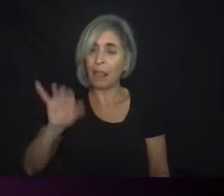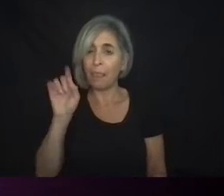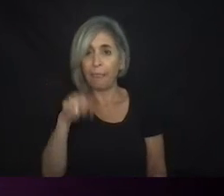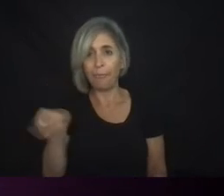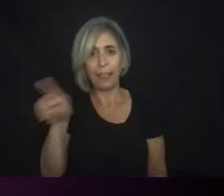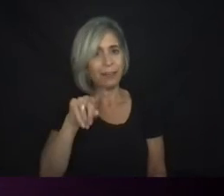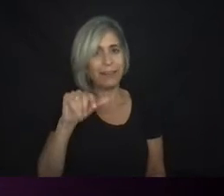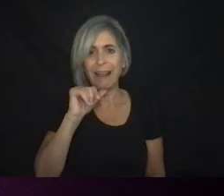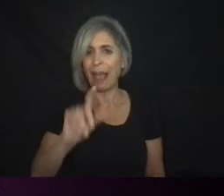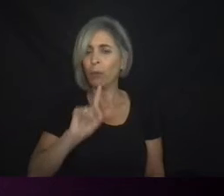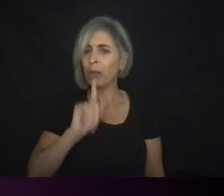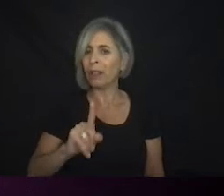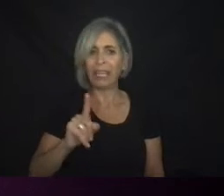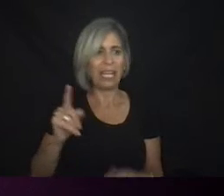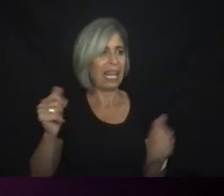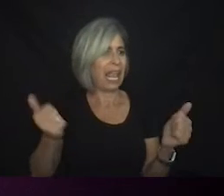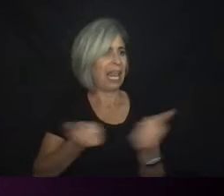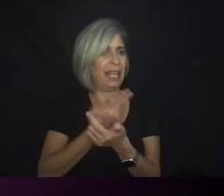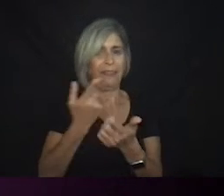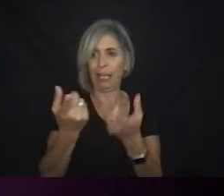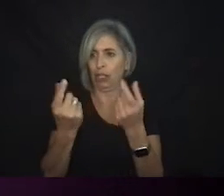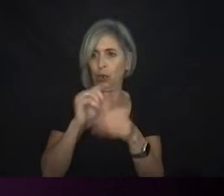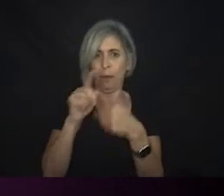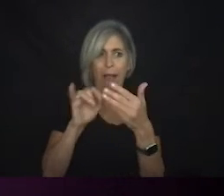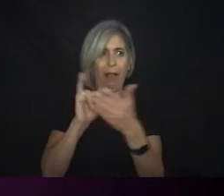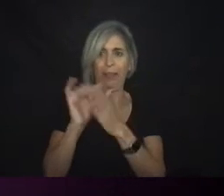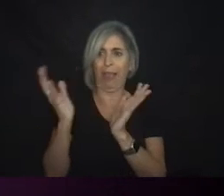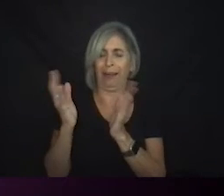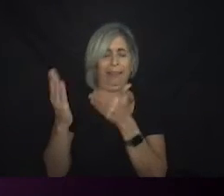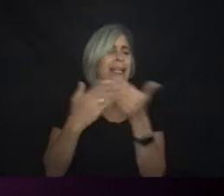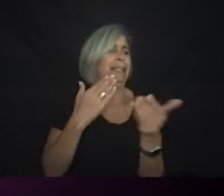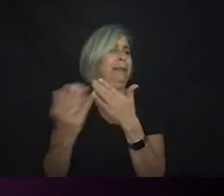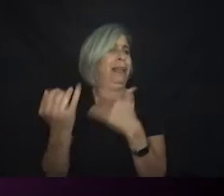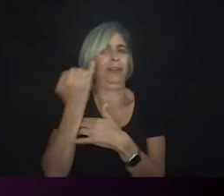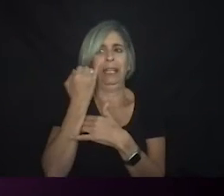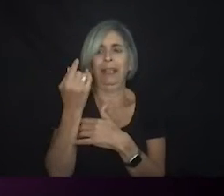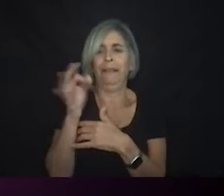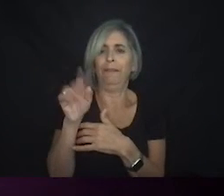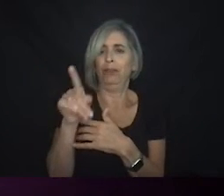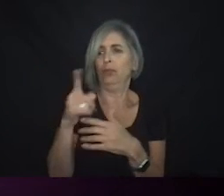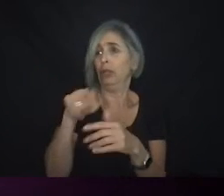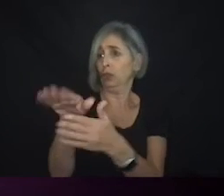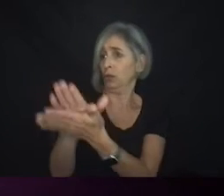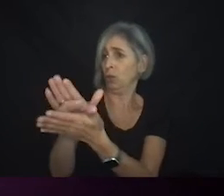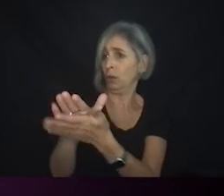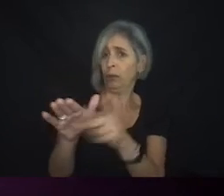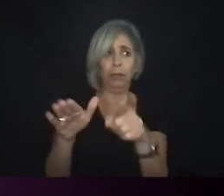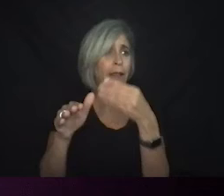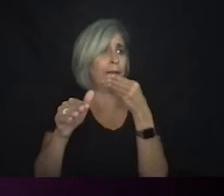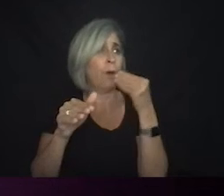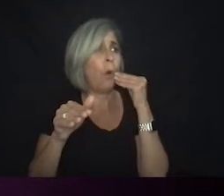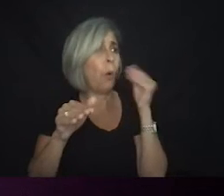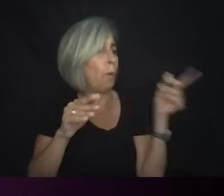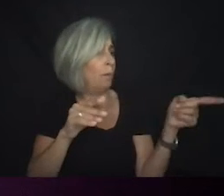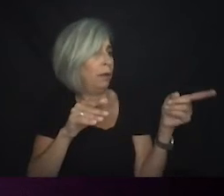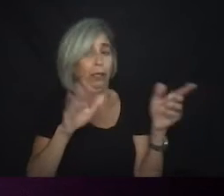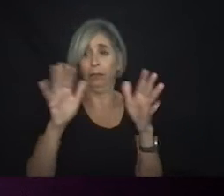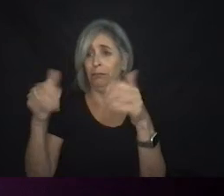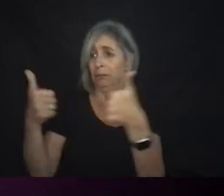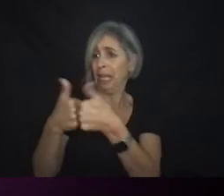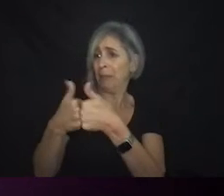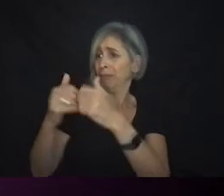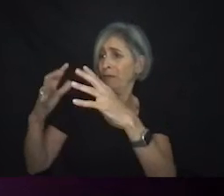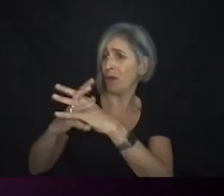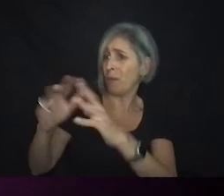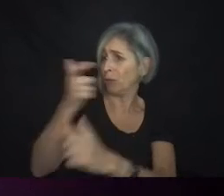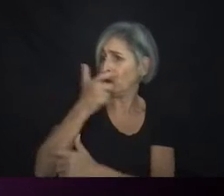There's not really anything that they're going to do about that, and it doesn't matter if you're at school, at home, at a football game,